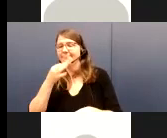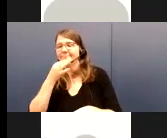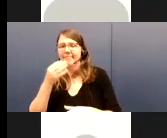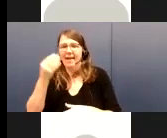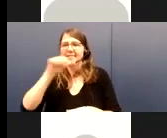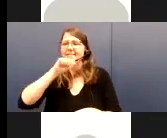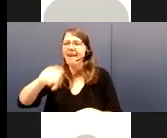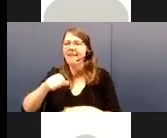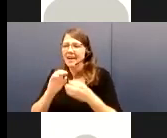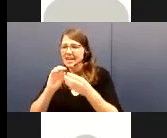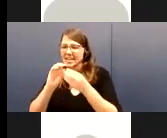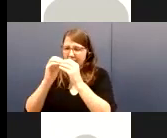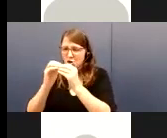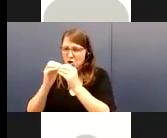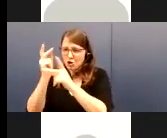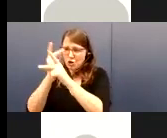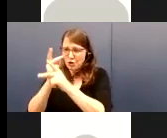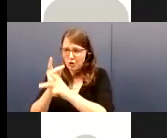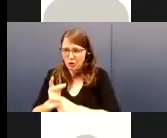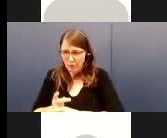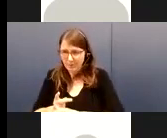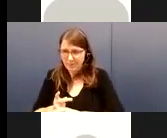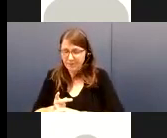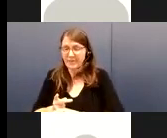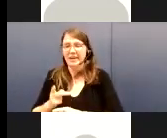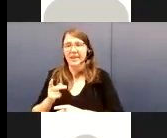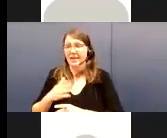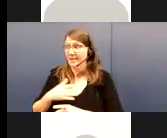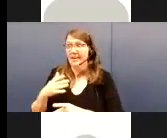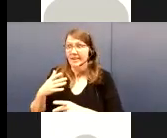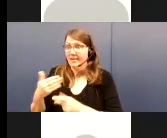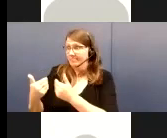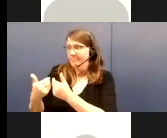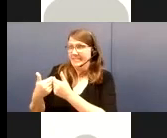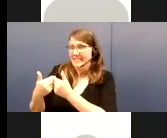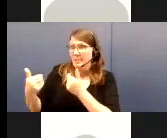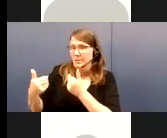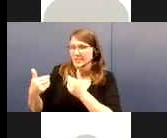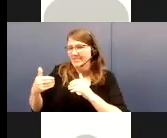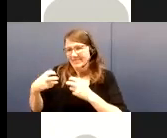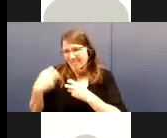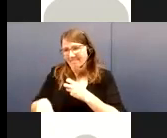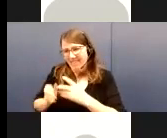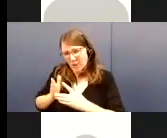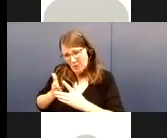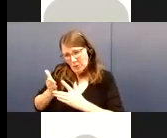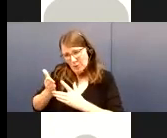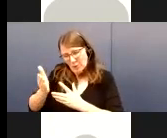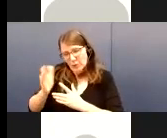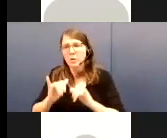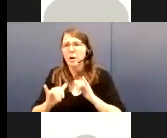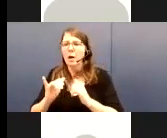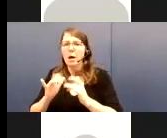area. Also went through a not so good separation, which kind of led me into dispute resolution and helping